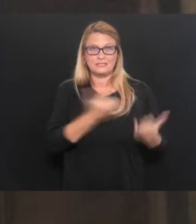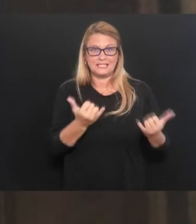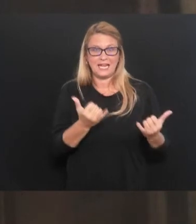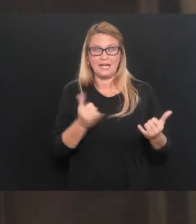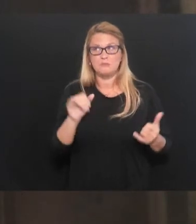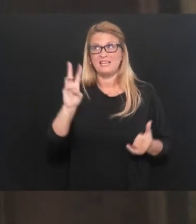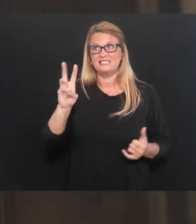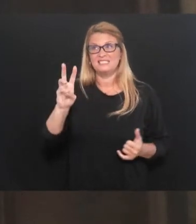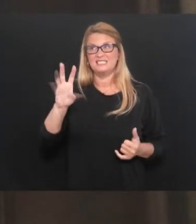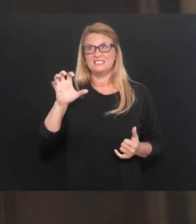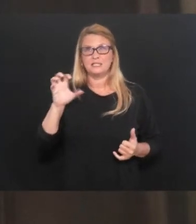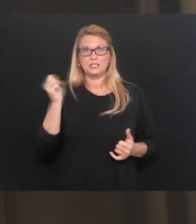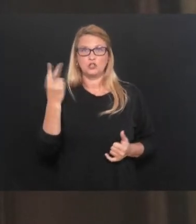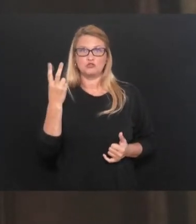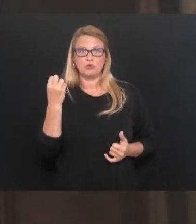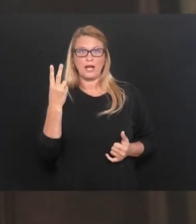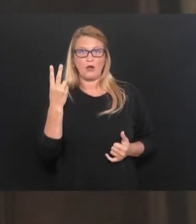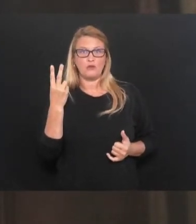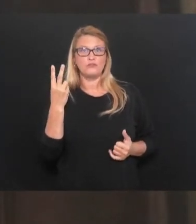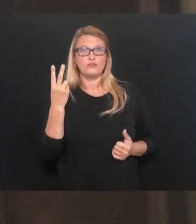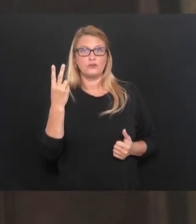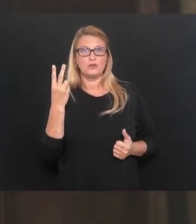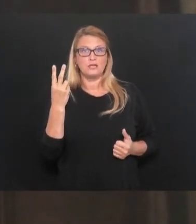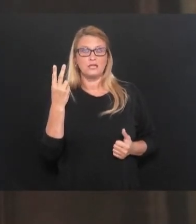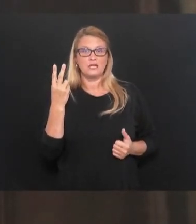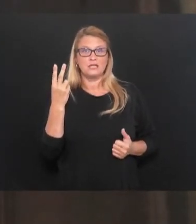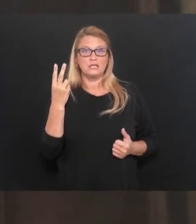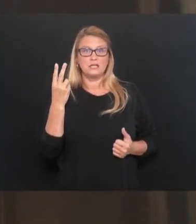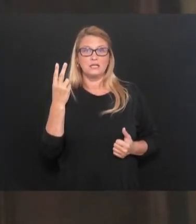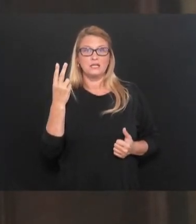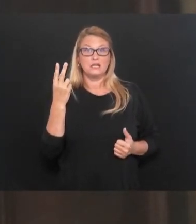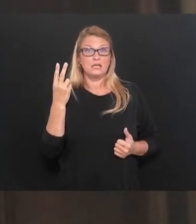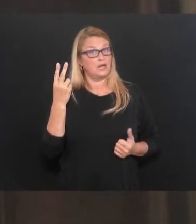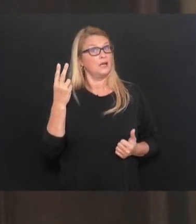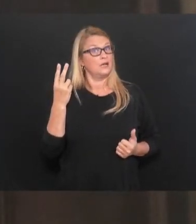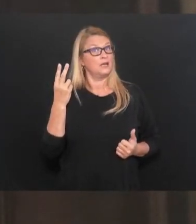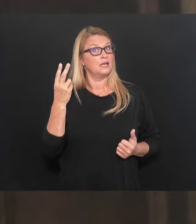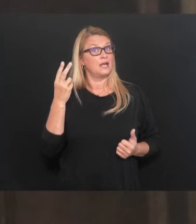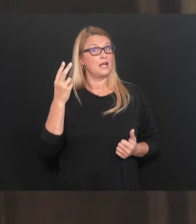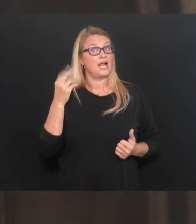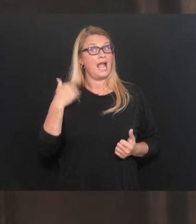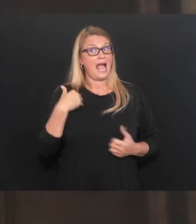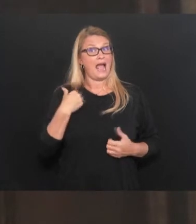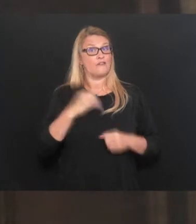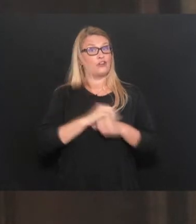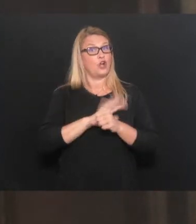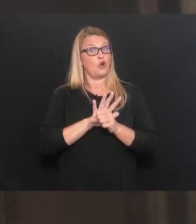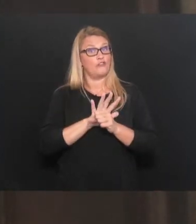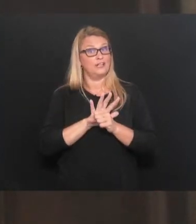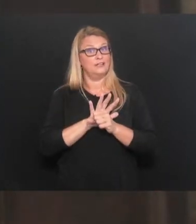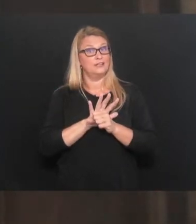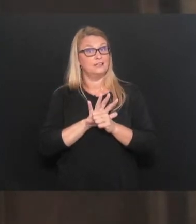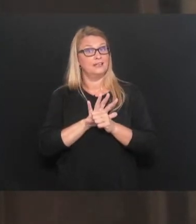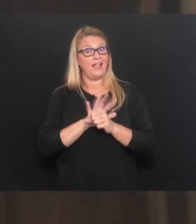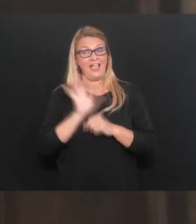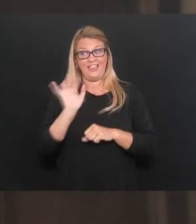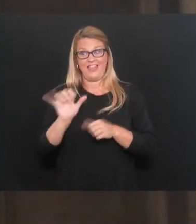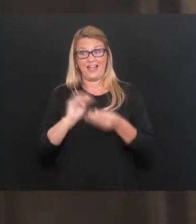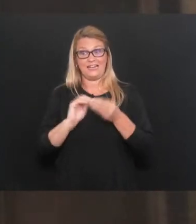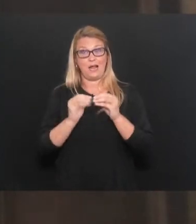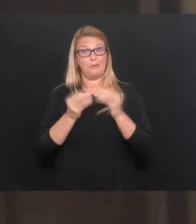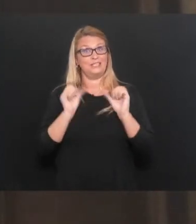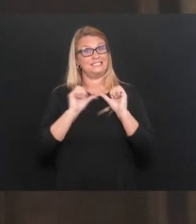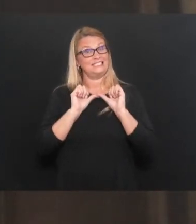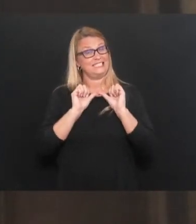about 612 confirmed and suspected of COVID-19. And those numbers continue to